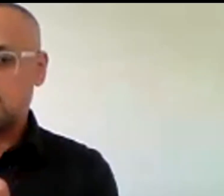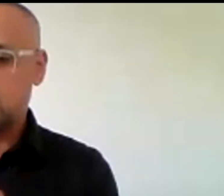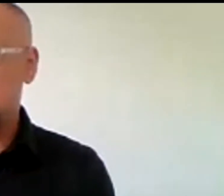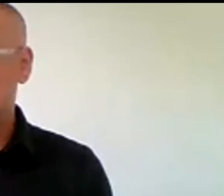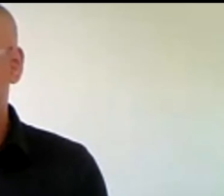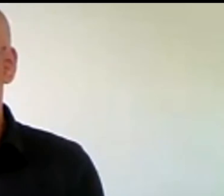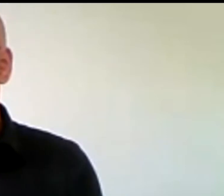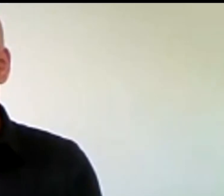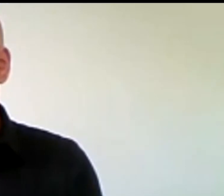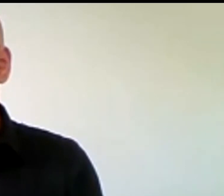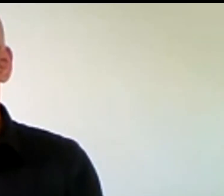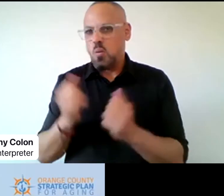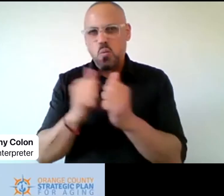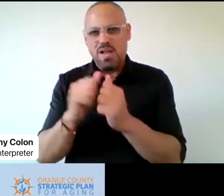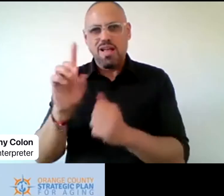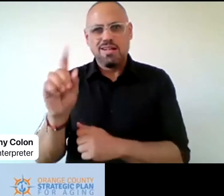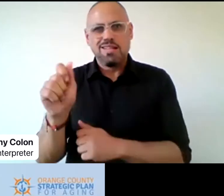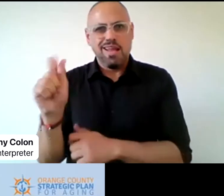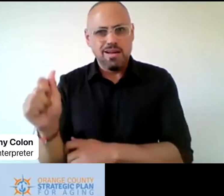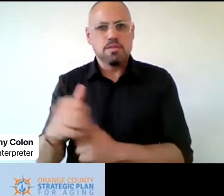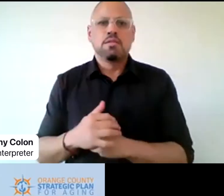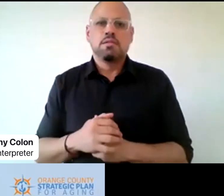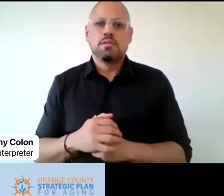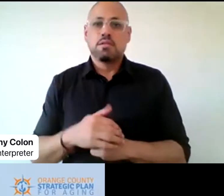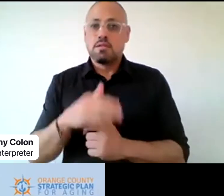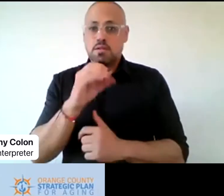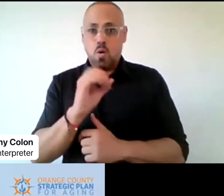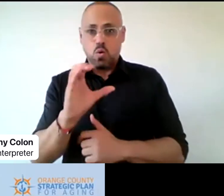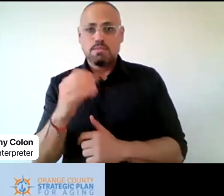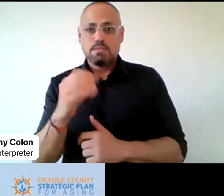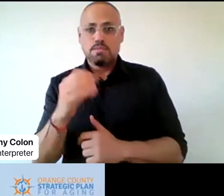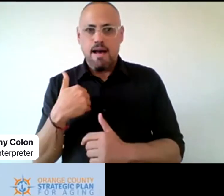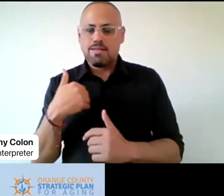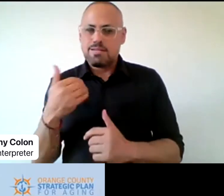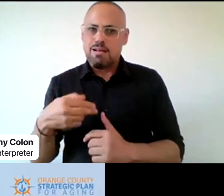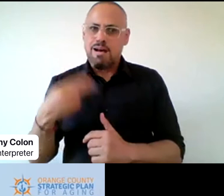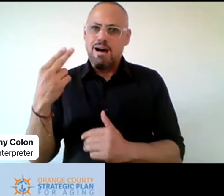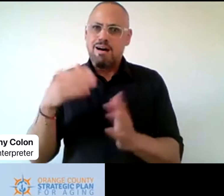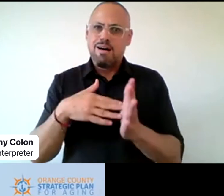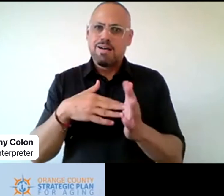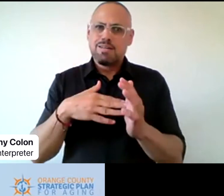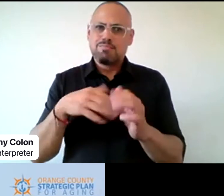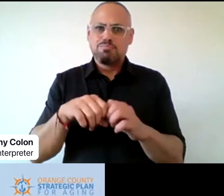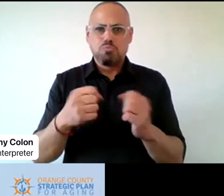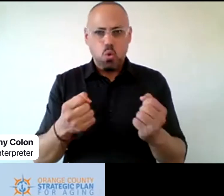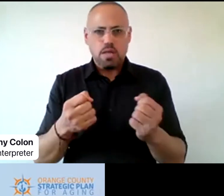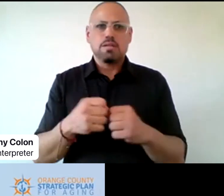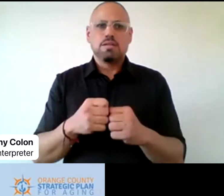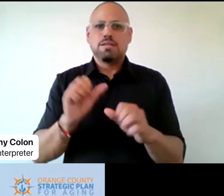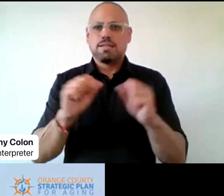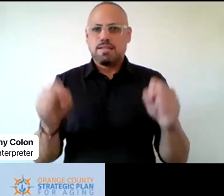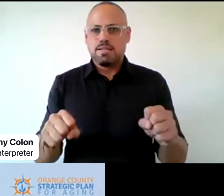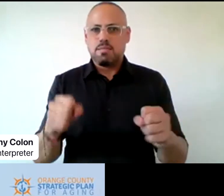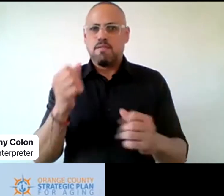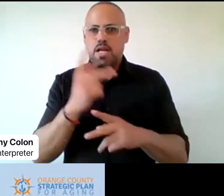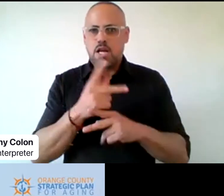as it comes to data. Orange County has a very highly fractured system of